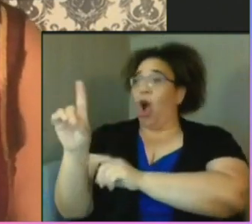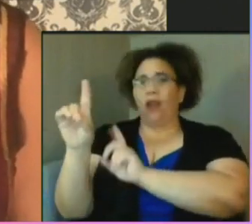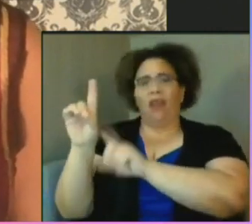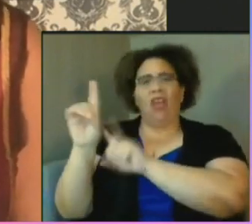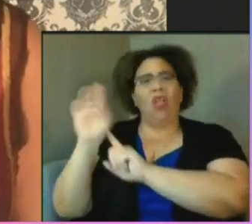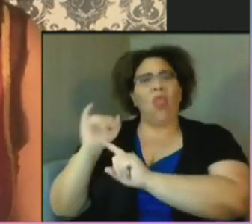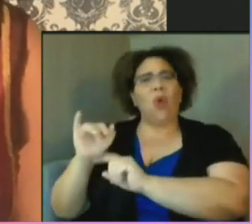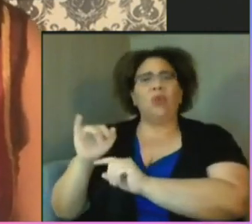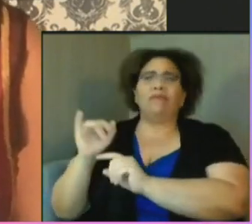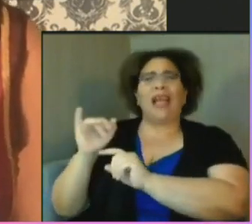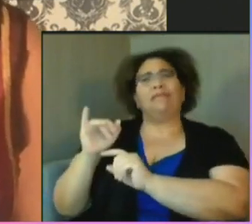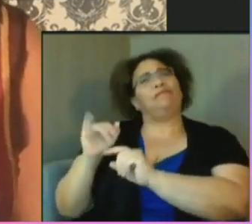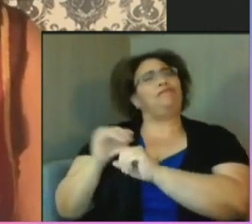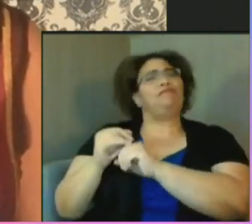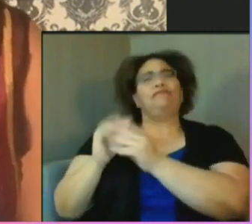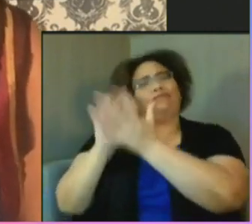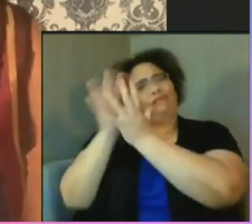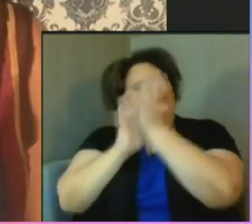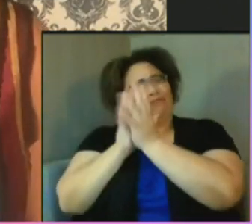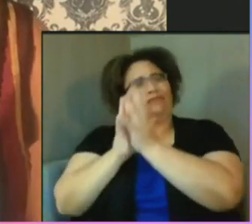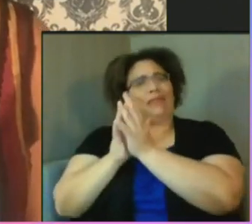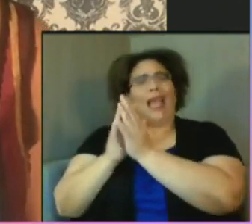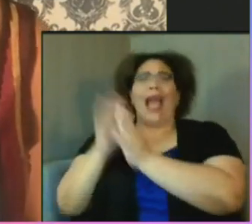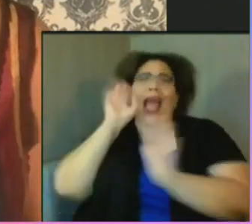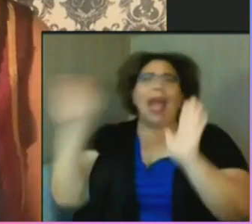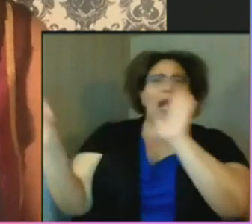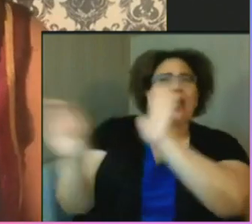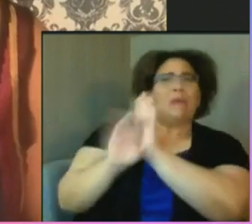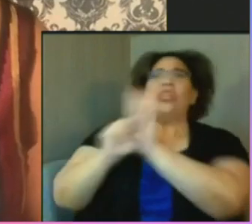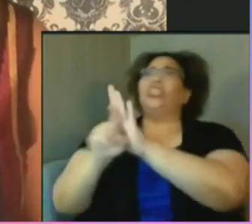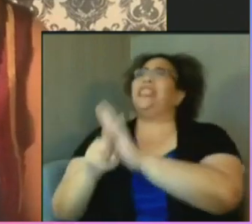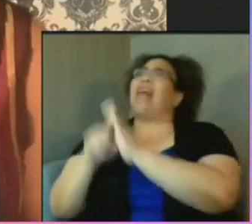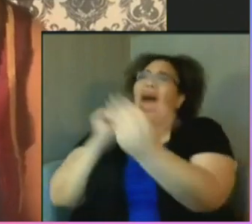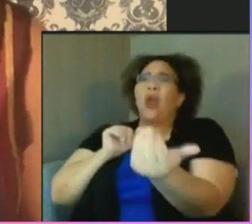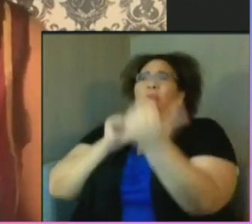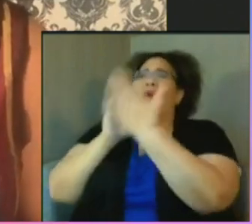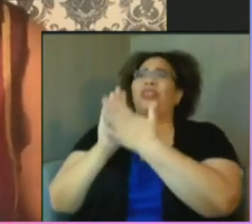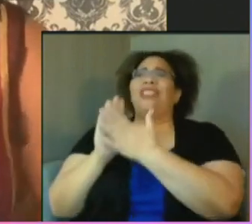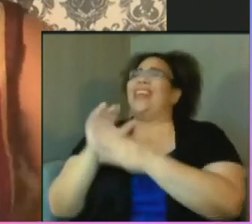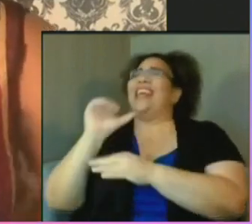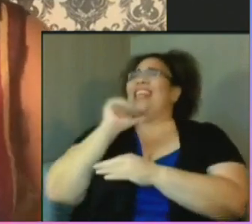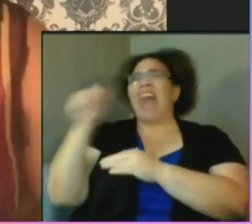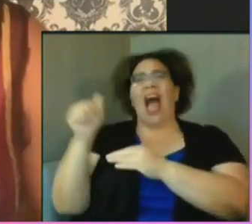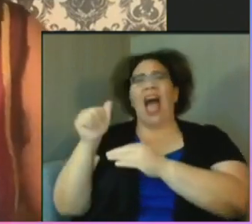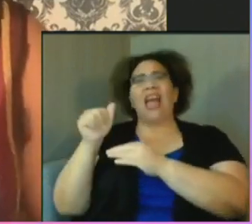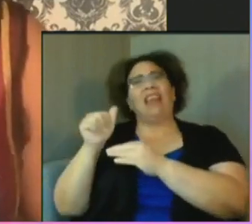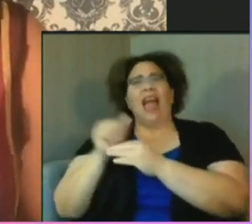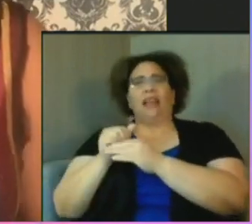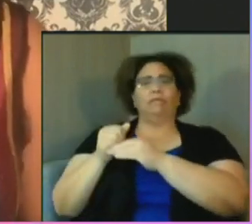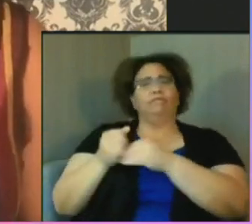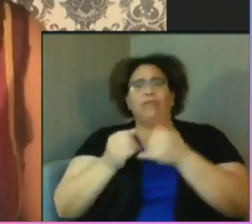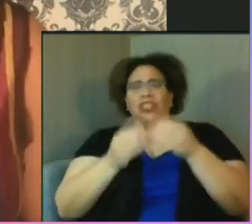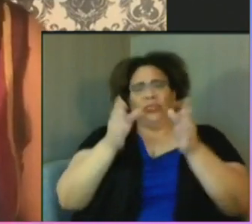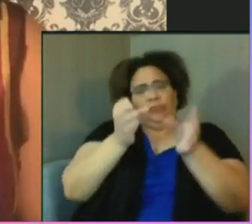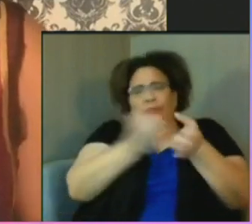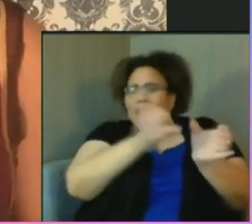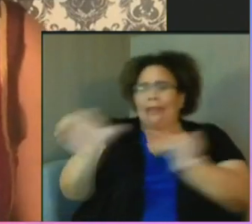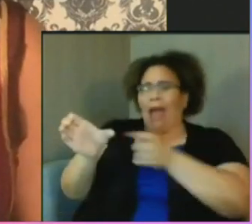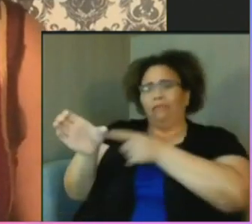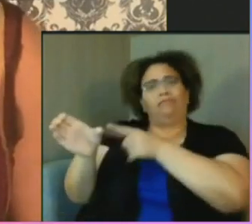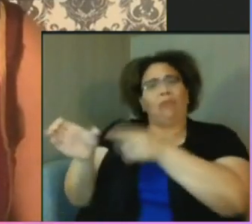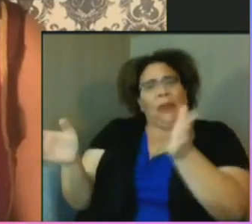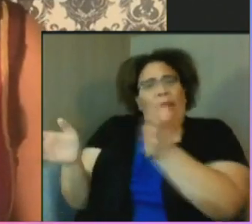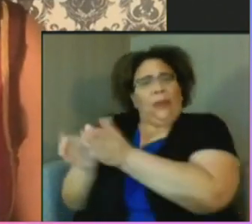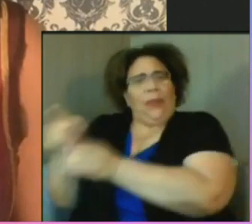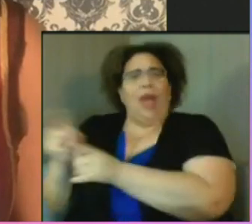images and approaches. And I mean that in the best use of that word, not esoteric or marginal, but like powerfully new in a way